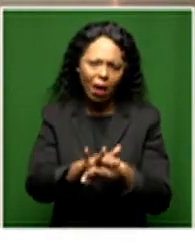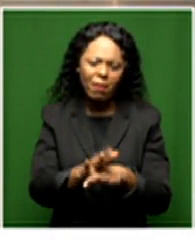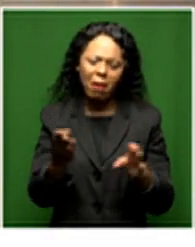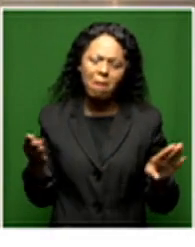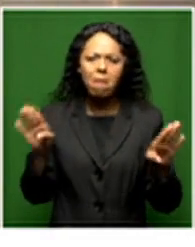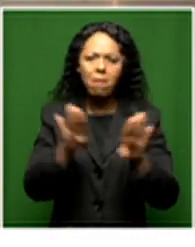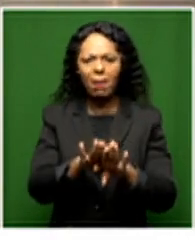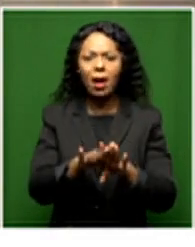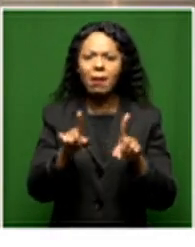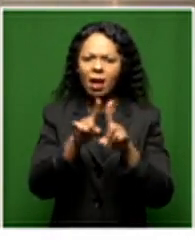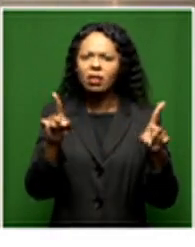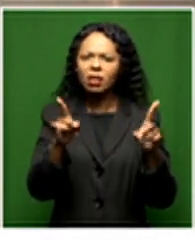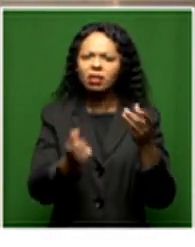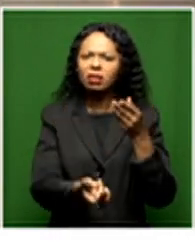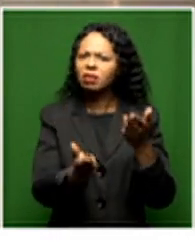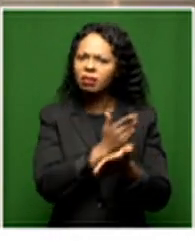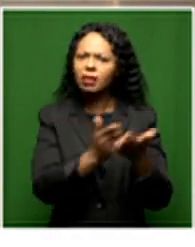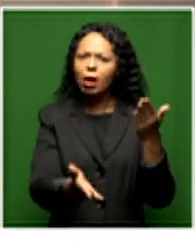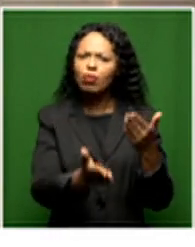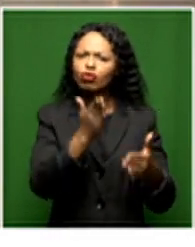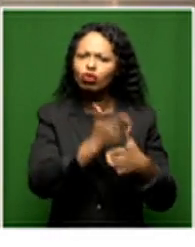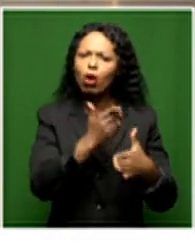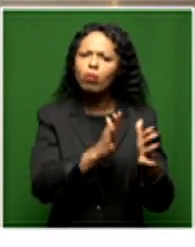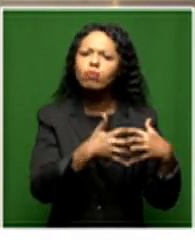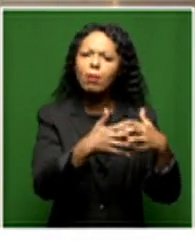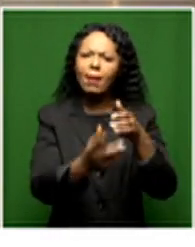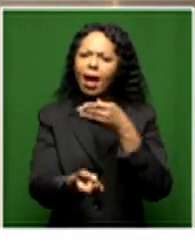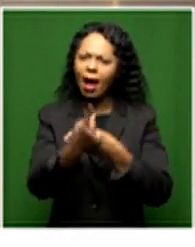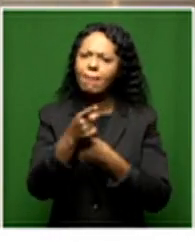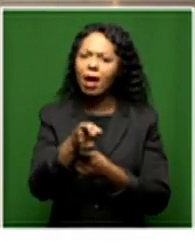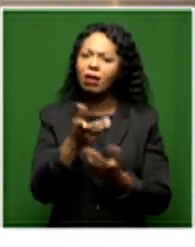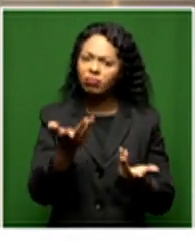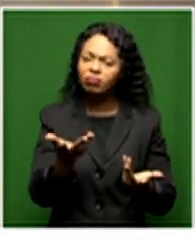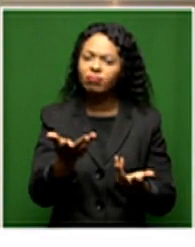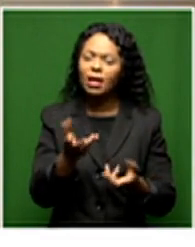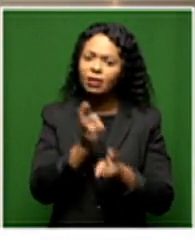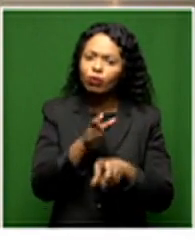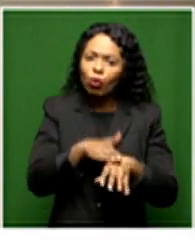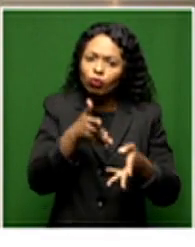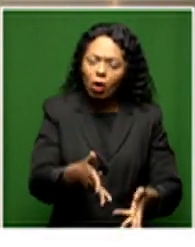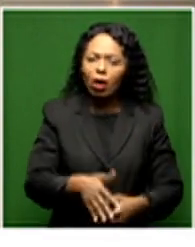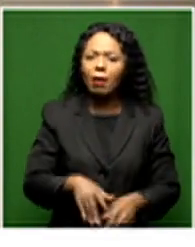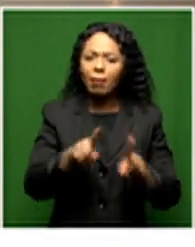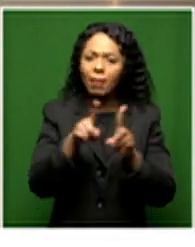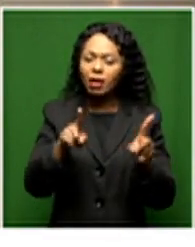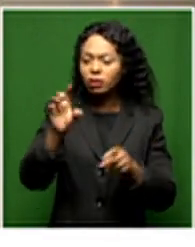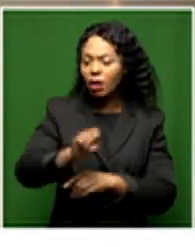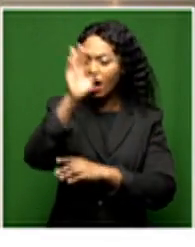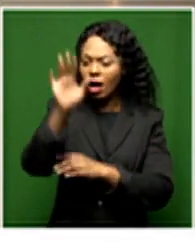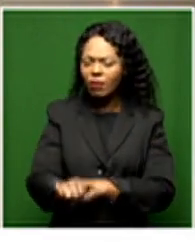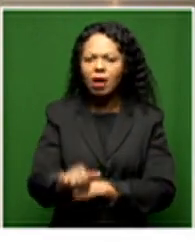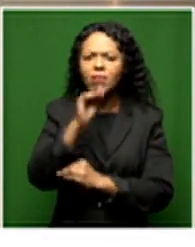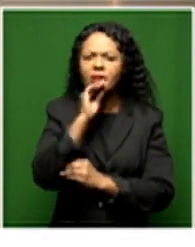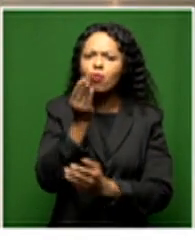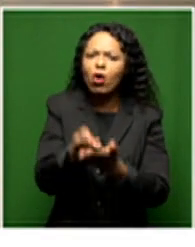lockdown that we've experienced created new jobs. And so I think what it means for the average South African is when a lot of the conversation becomes about what is possible for new